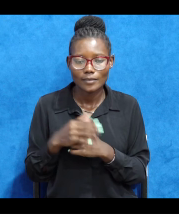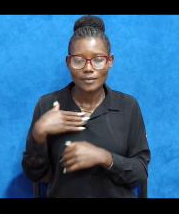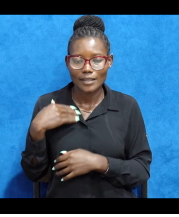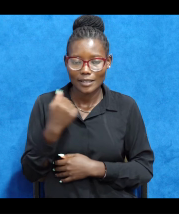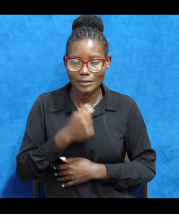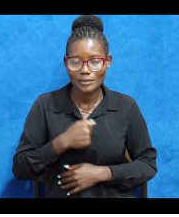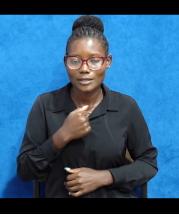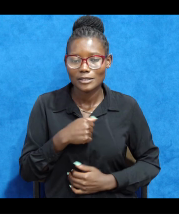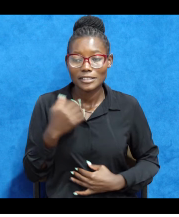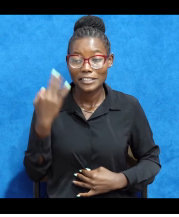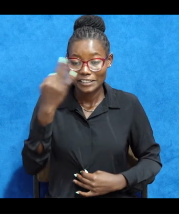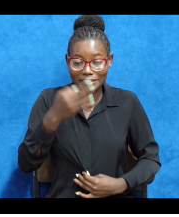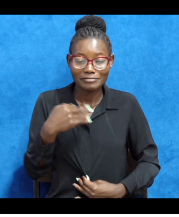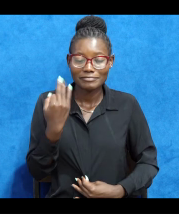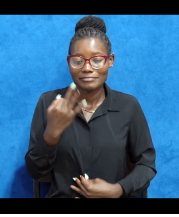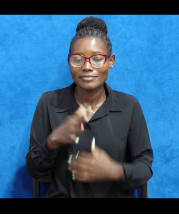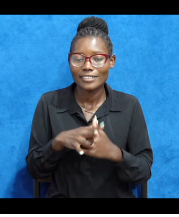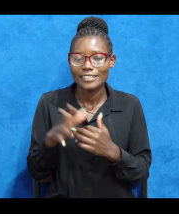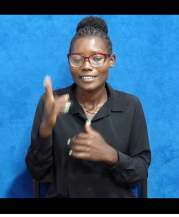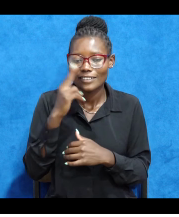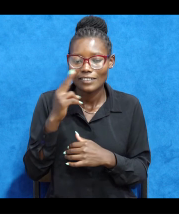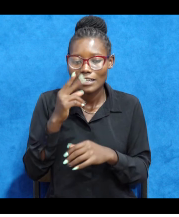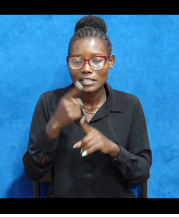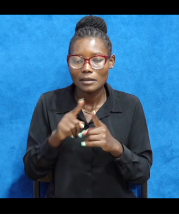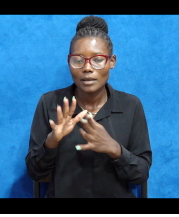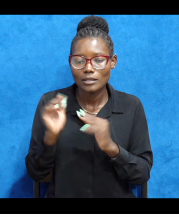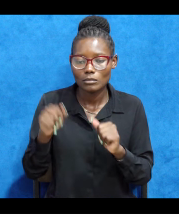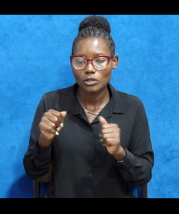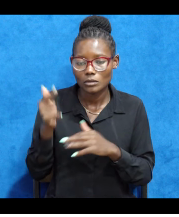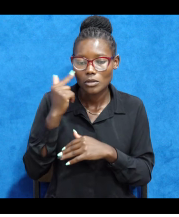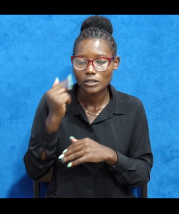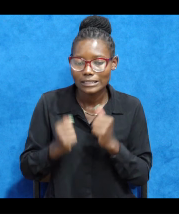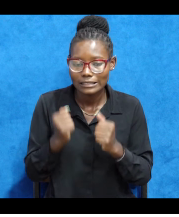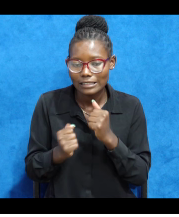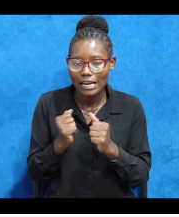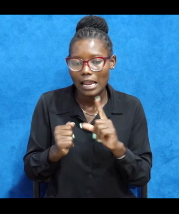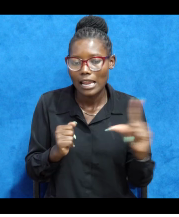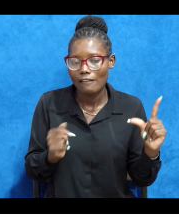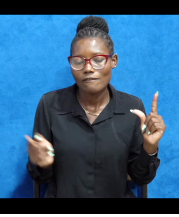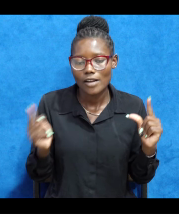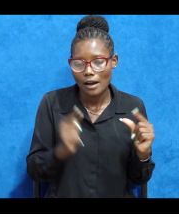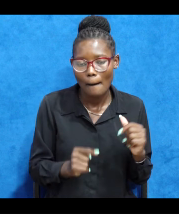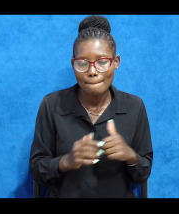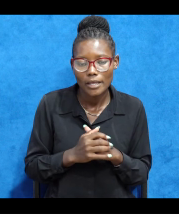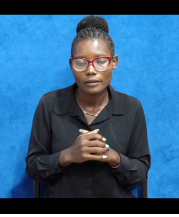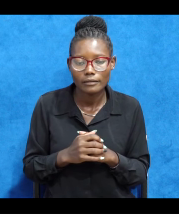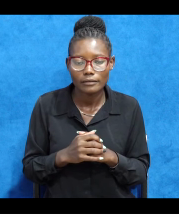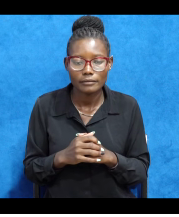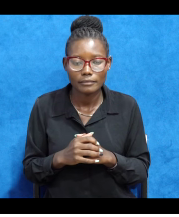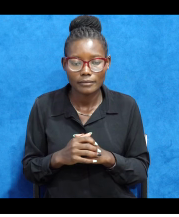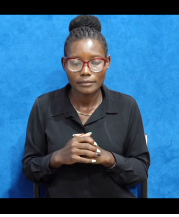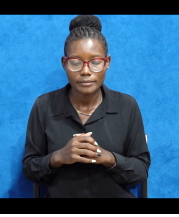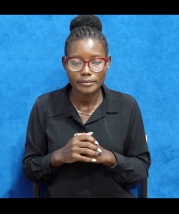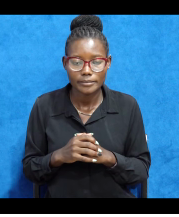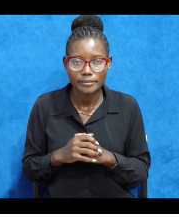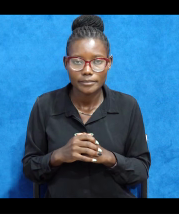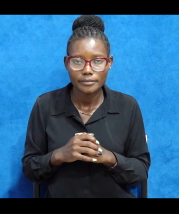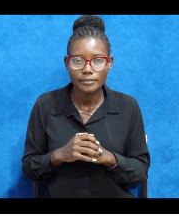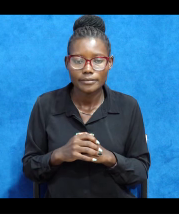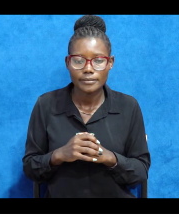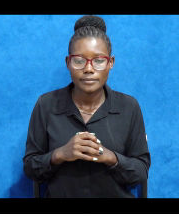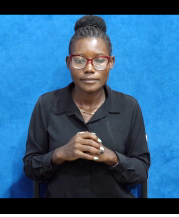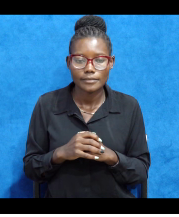These two videos, this is actually my intern from 2 years ago. His name's Cameron, and he was a skeleton